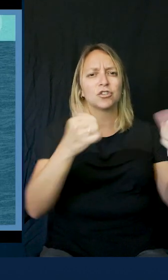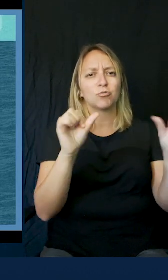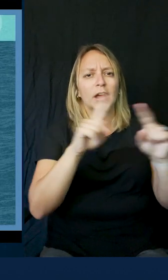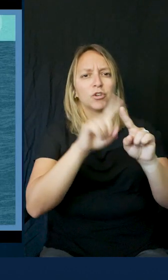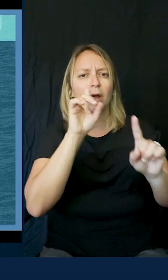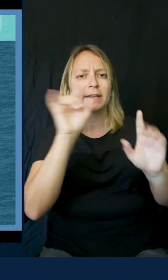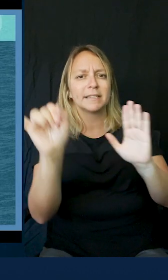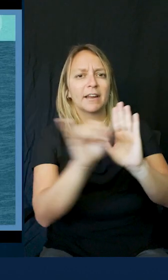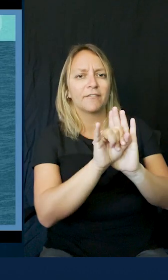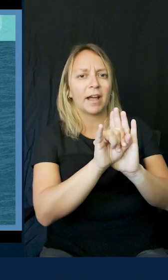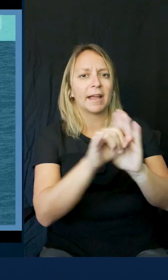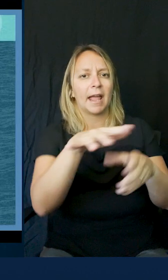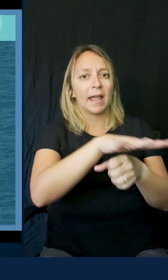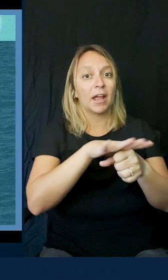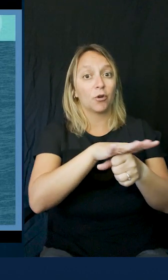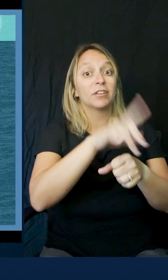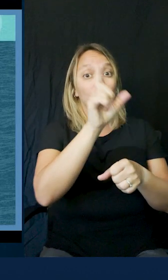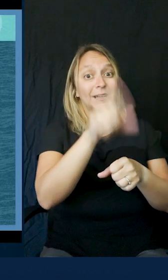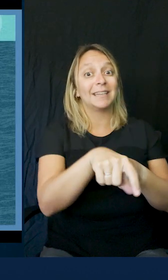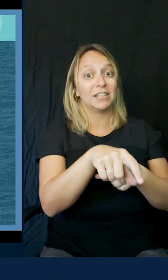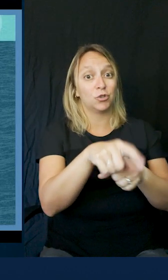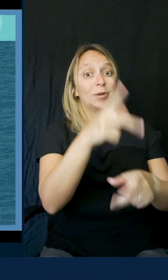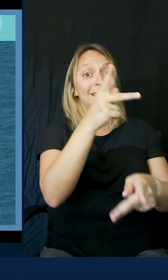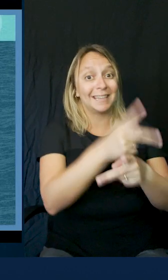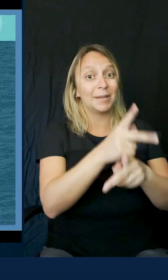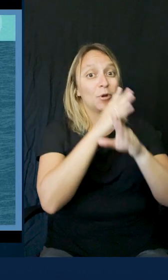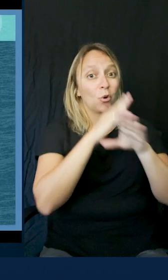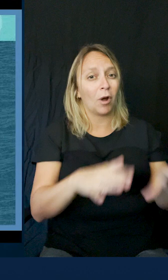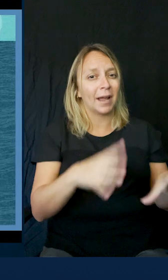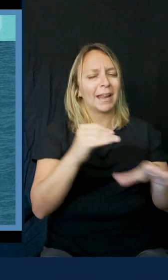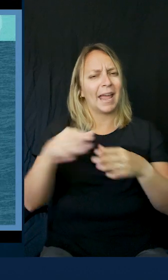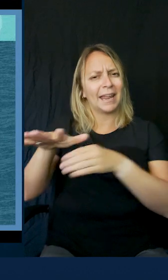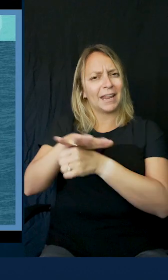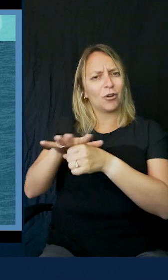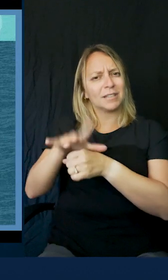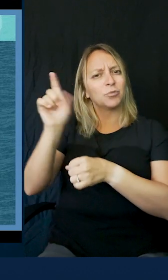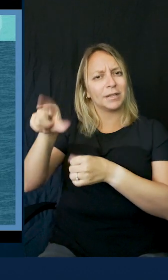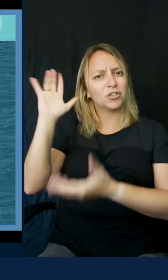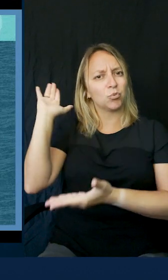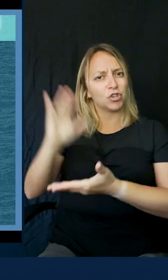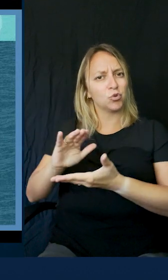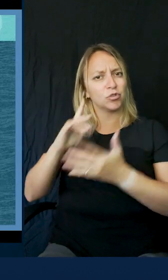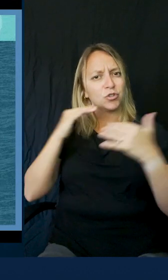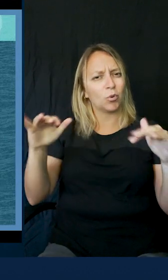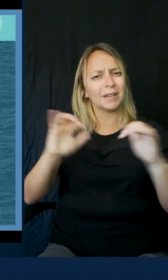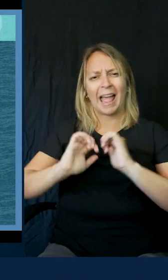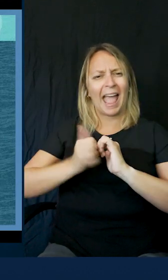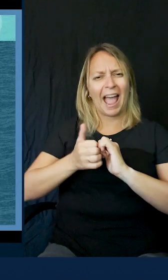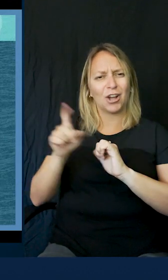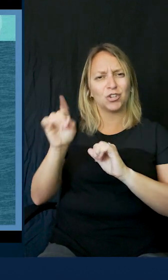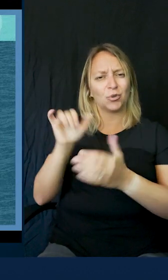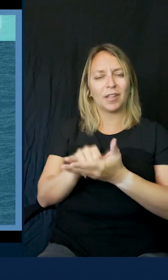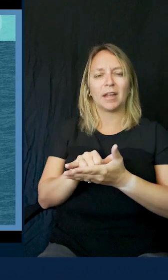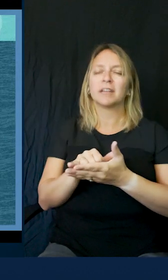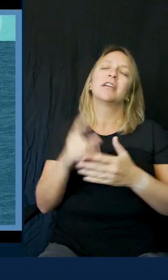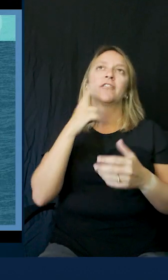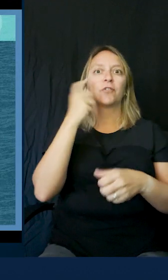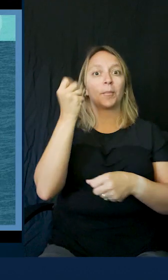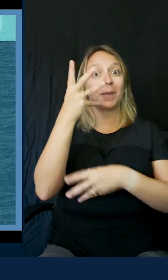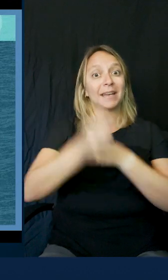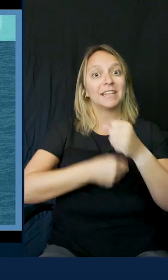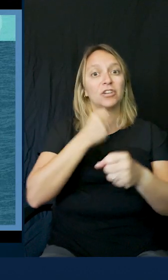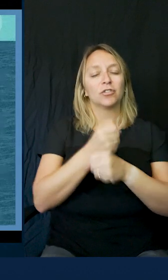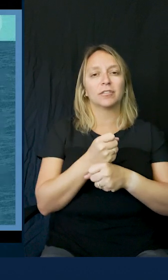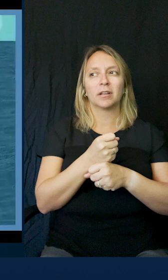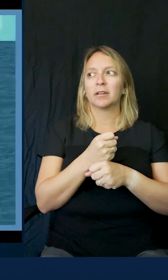and noisy areas that need to be made quieter. But how would you do that? For years, there had been talk about an international quiet